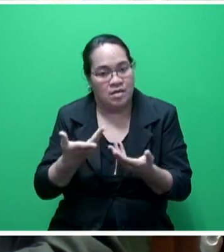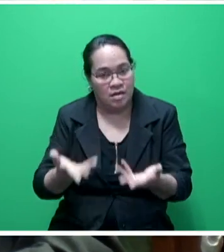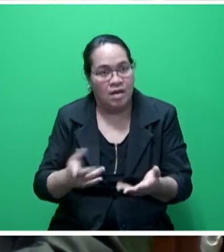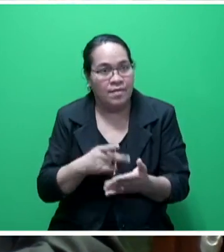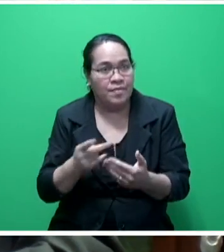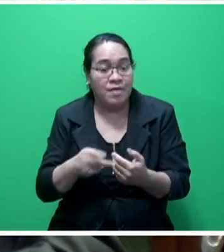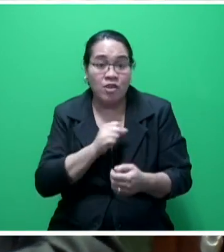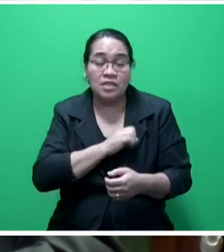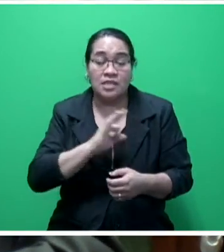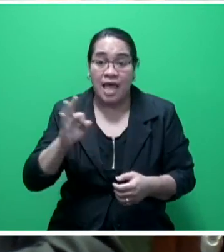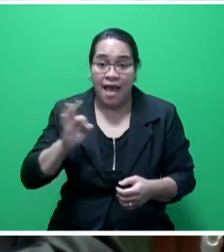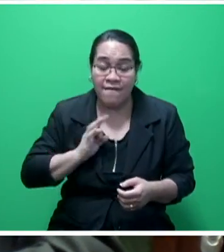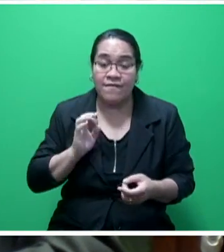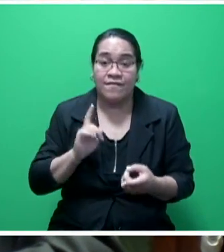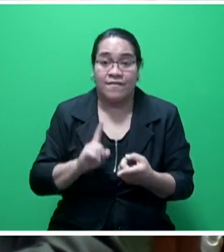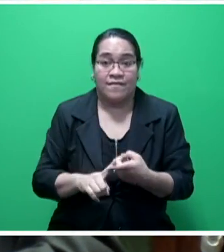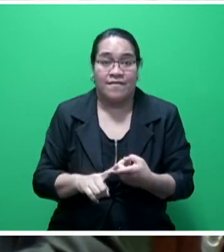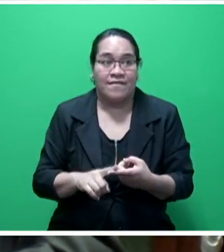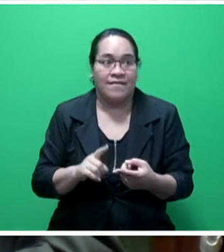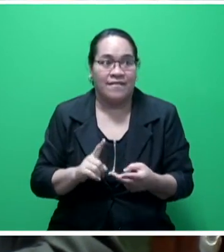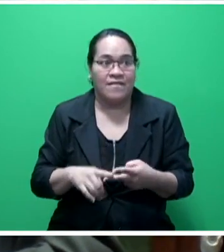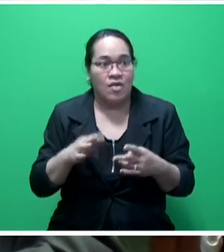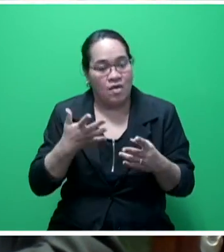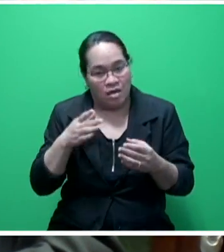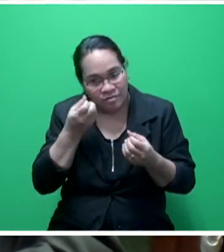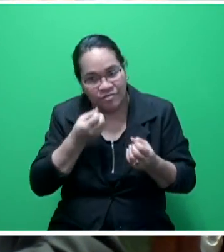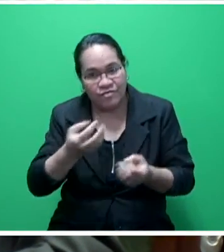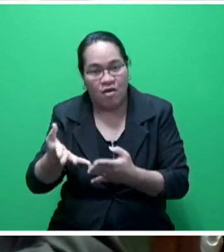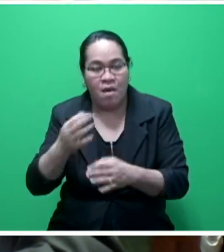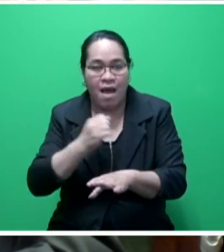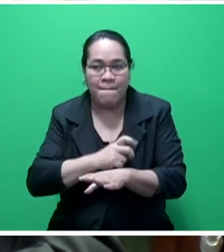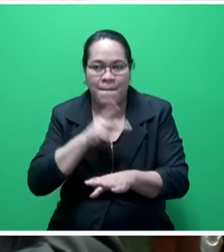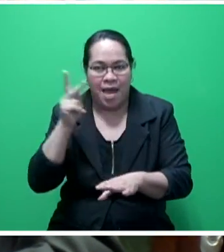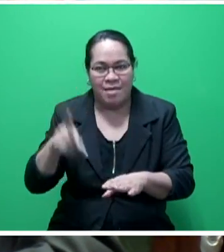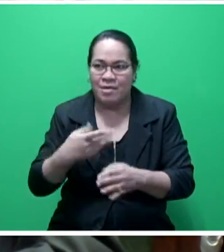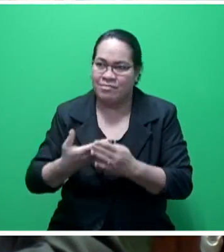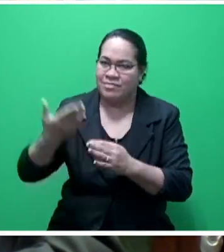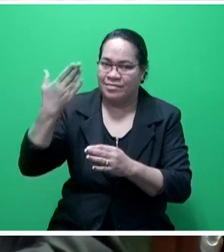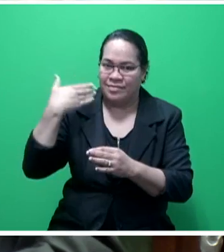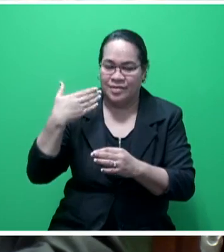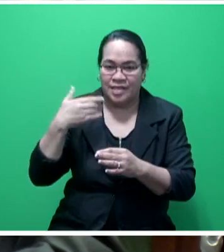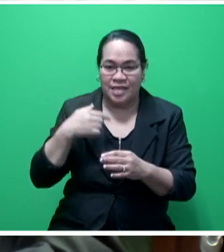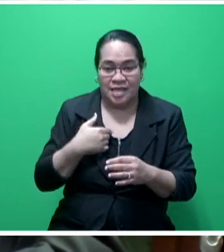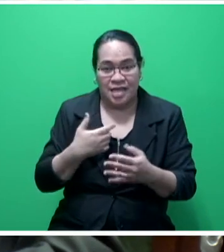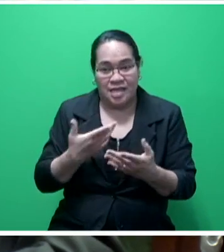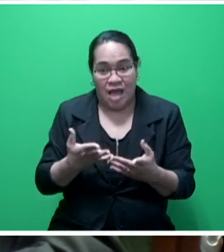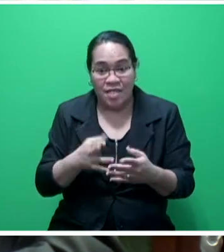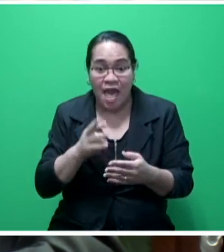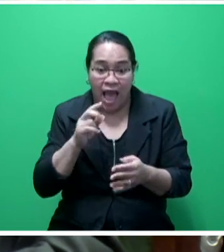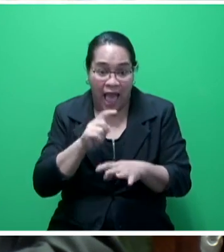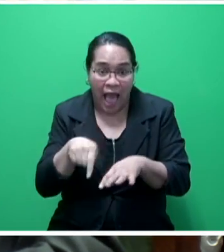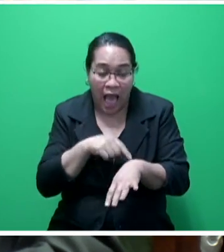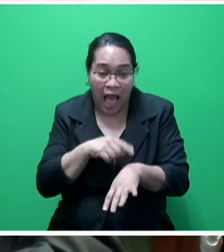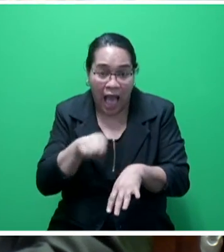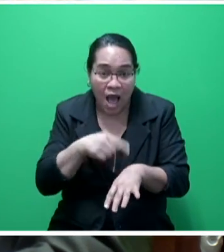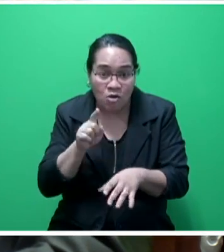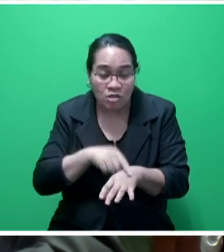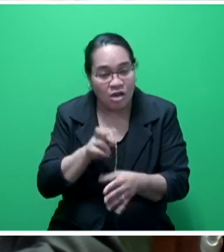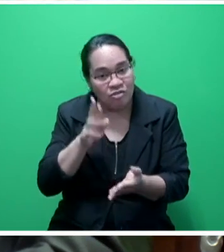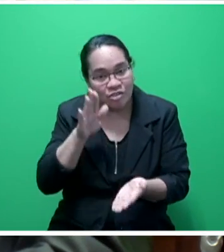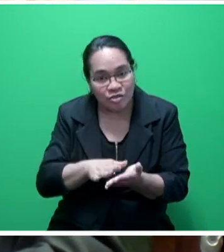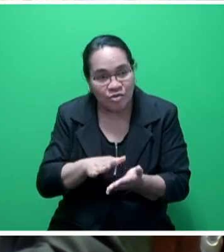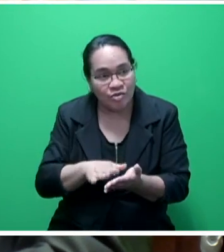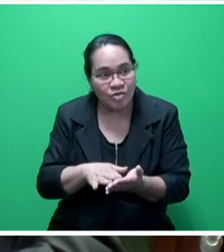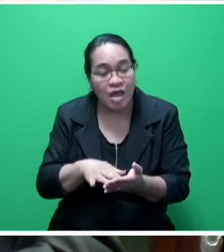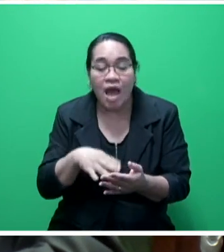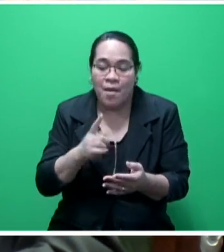sir, we'd already informed Parliament a couple of days ago about the fact that if they reduce hours, we now allowing them to